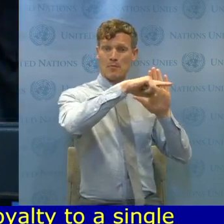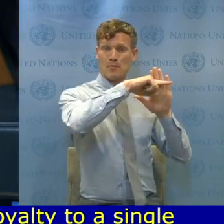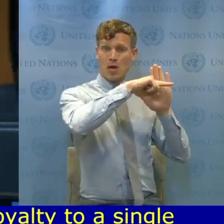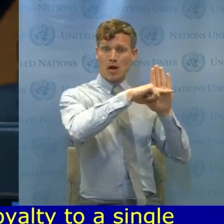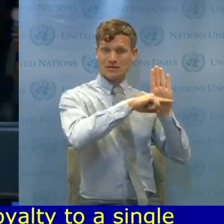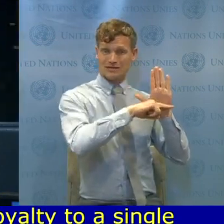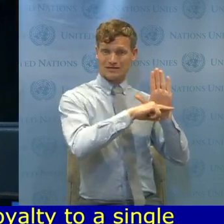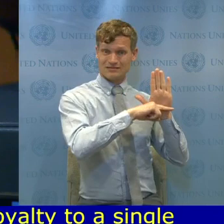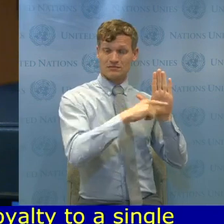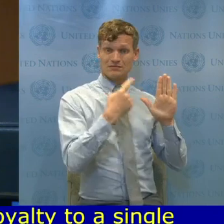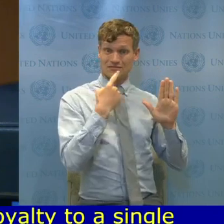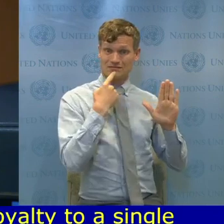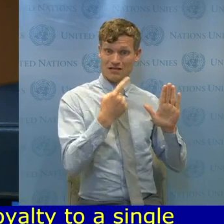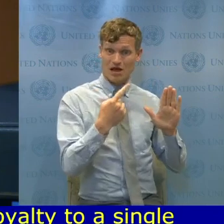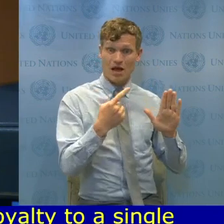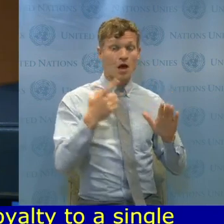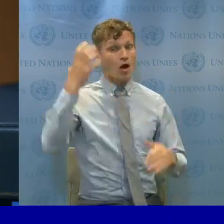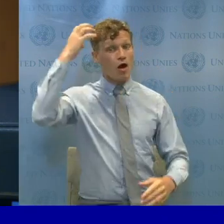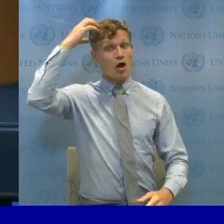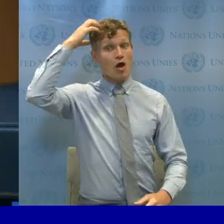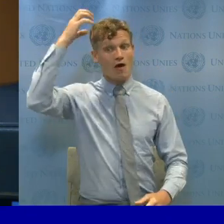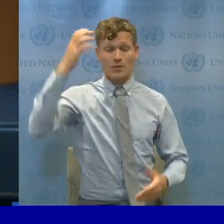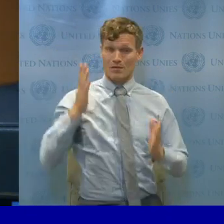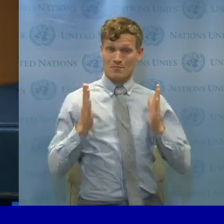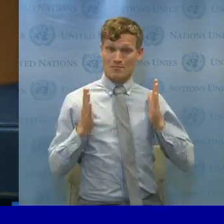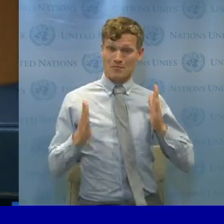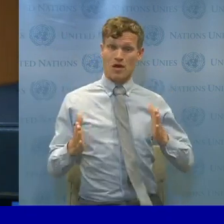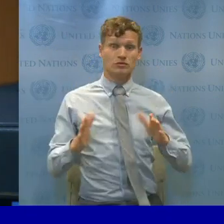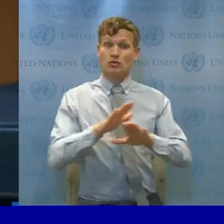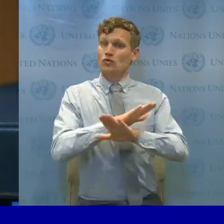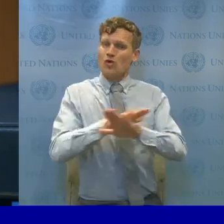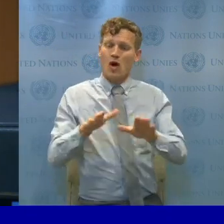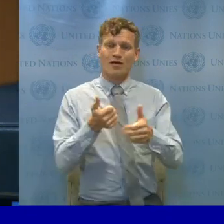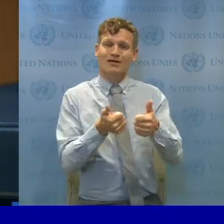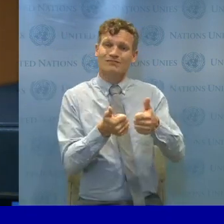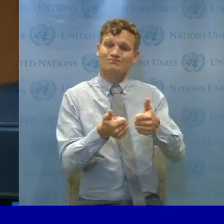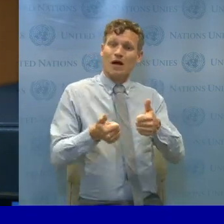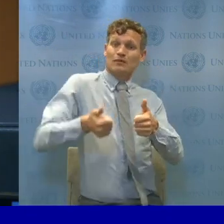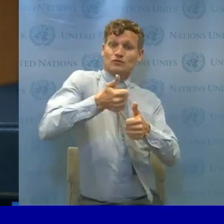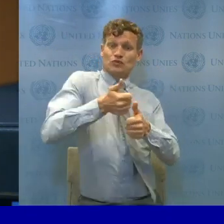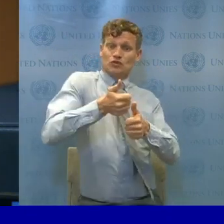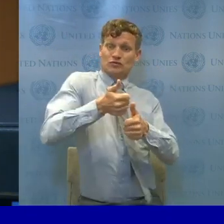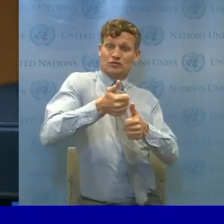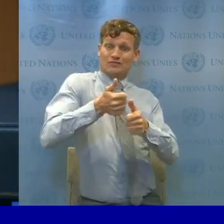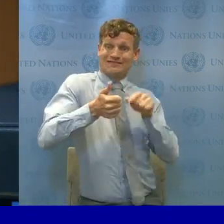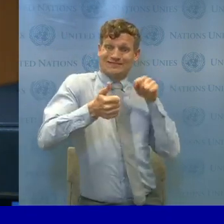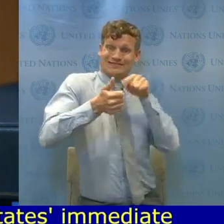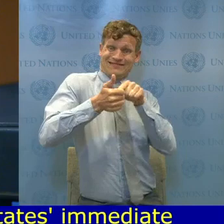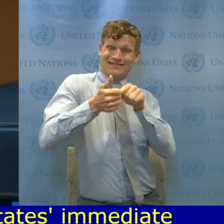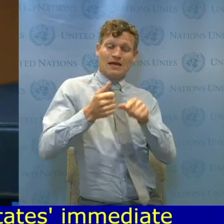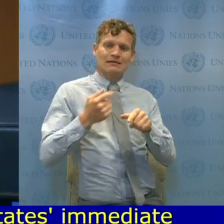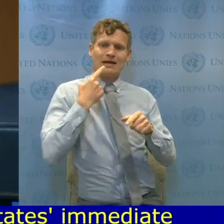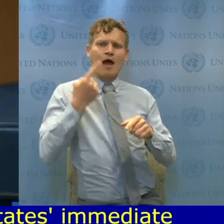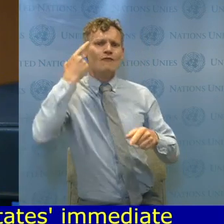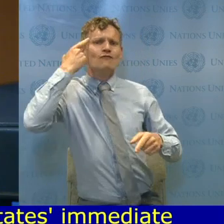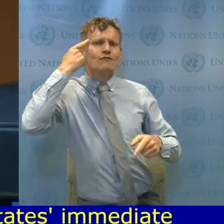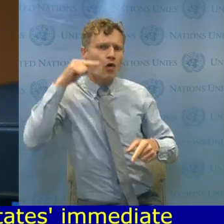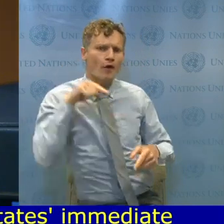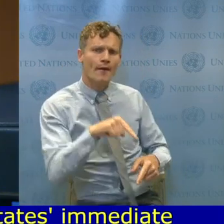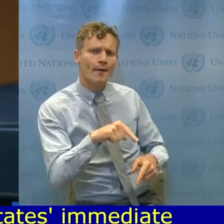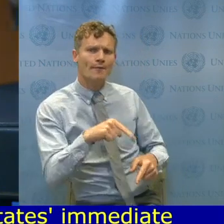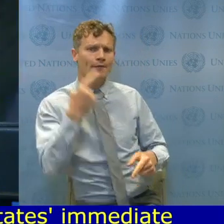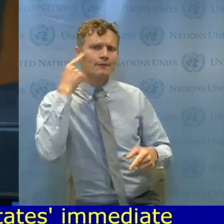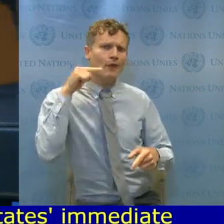abolish substitute decision-making and arbitrary detention, which, as Ms. Damayanti very eloquently